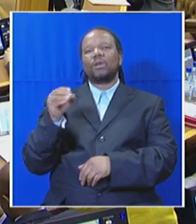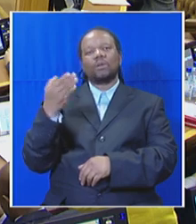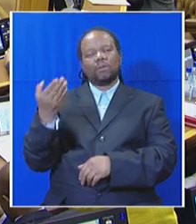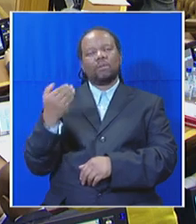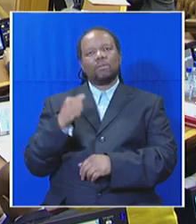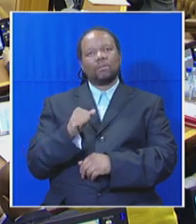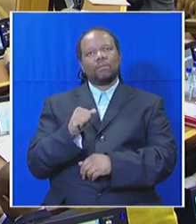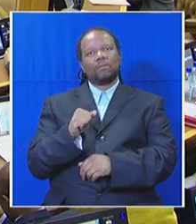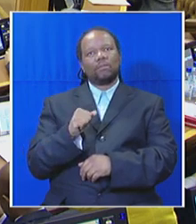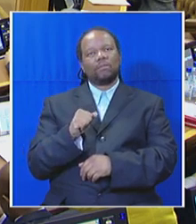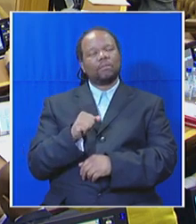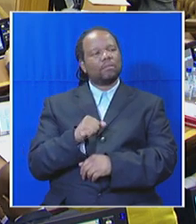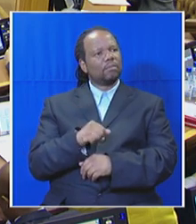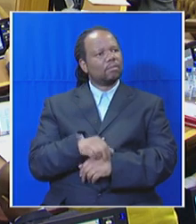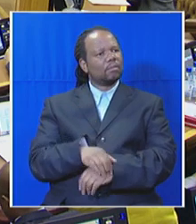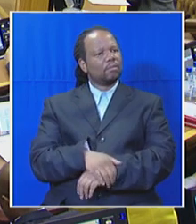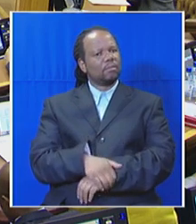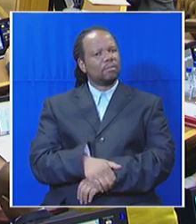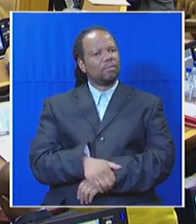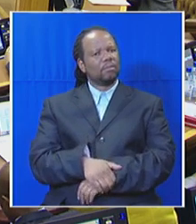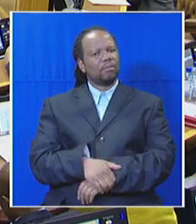Akeleboge Musa Khotla.